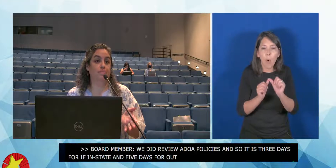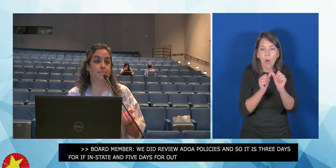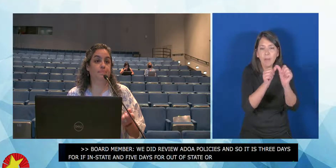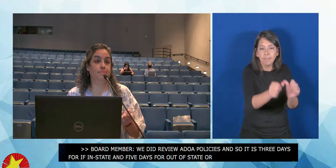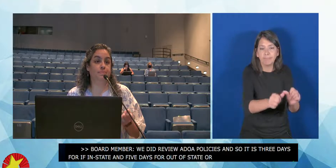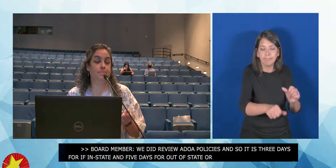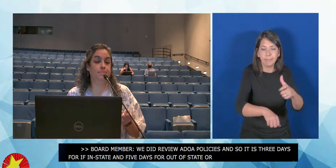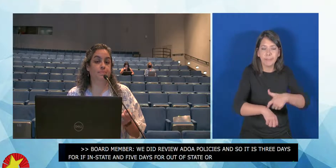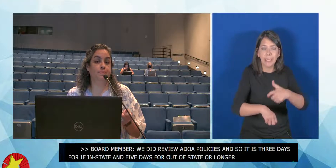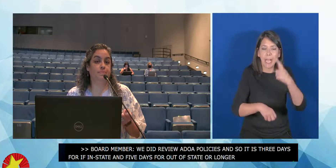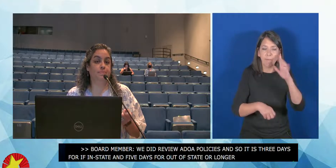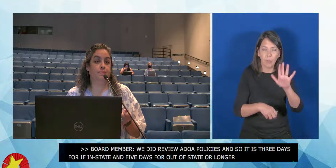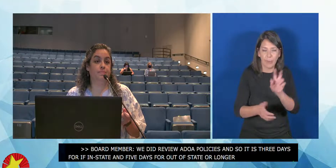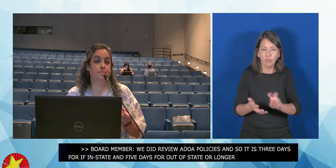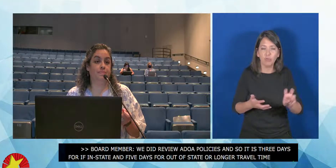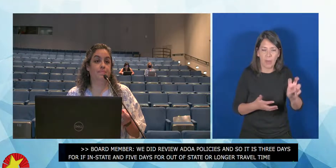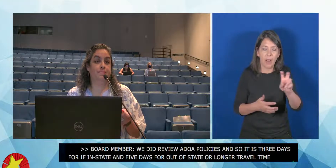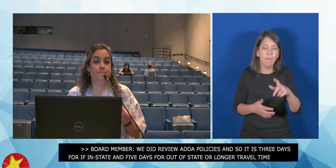time.